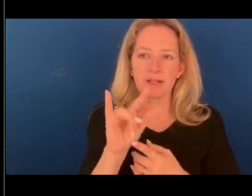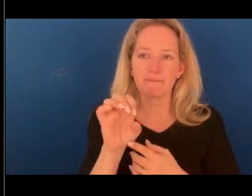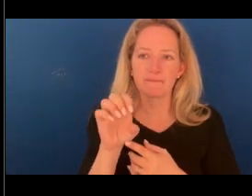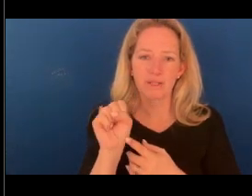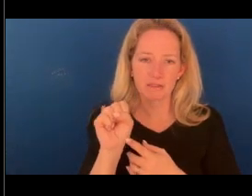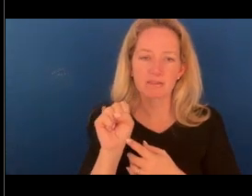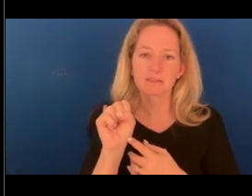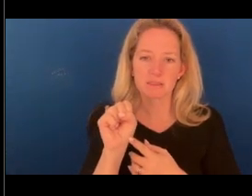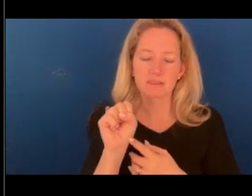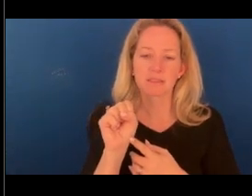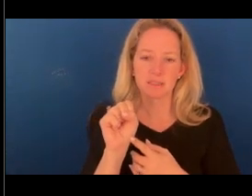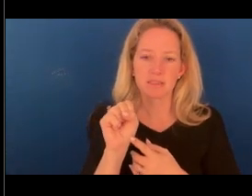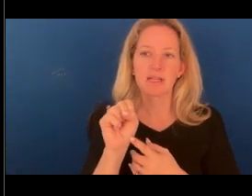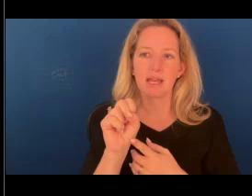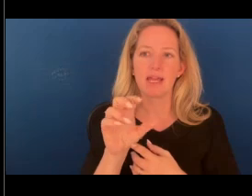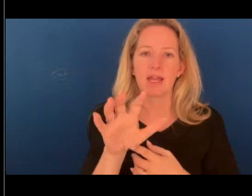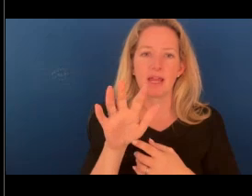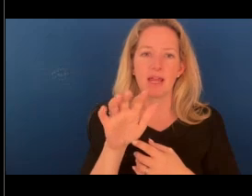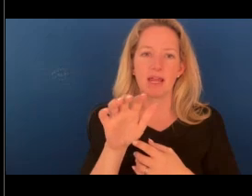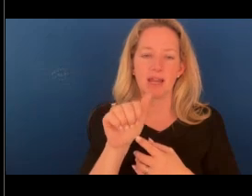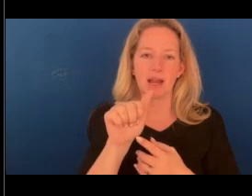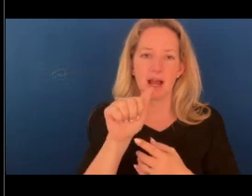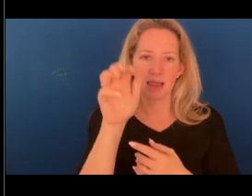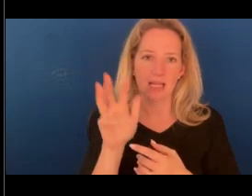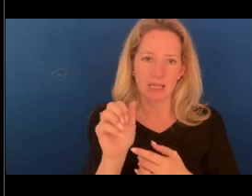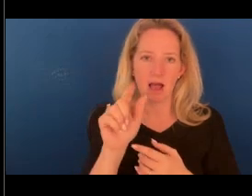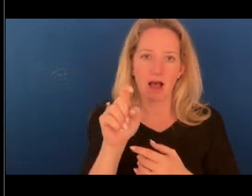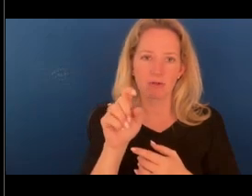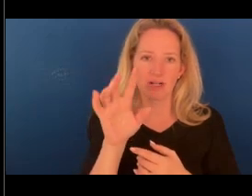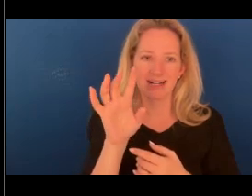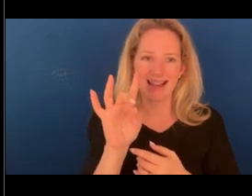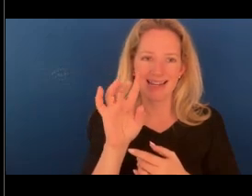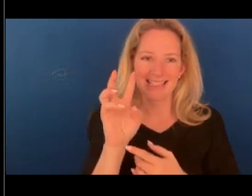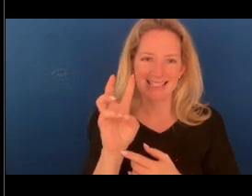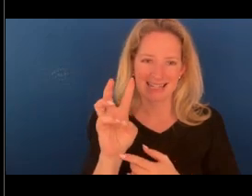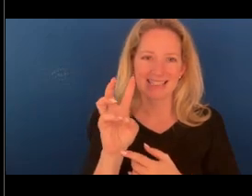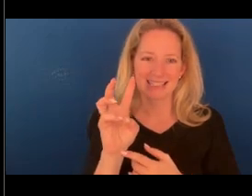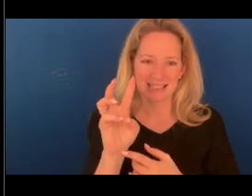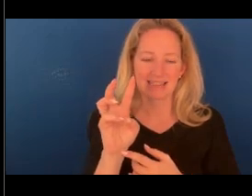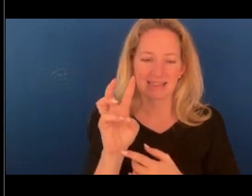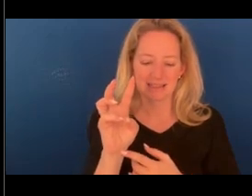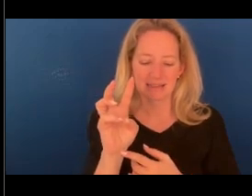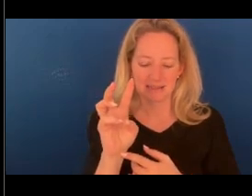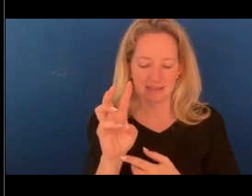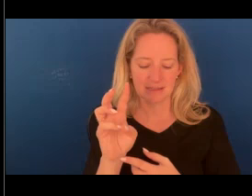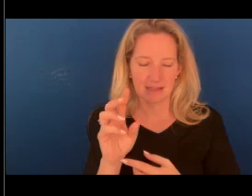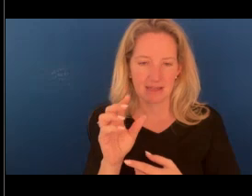204 landfills in Alaska and 186 fall under this category of